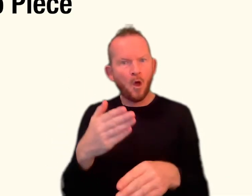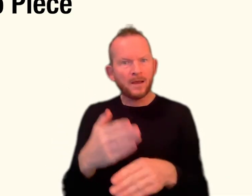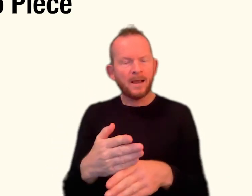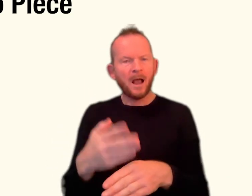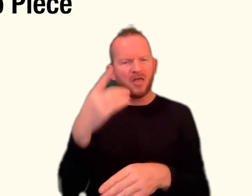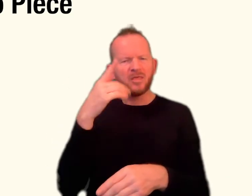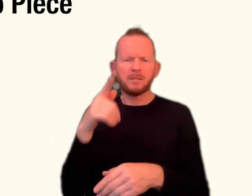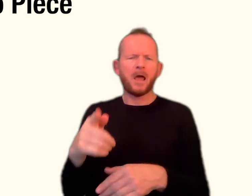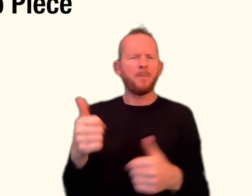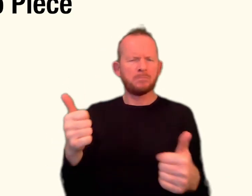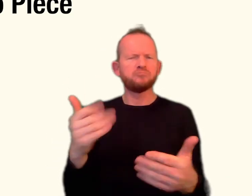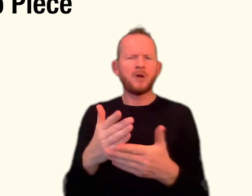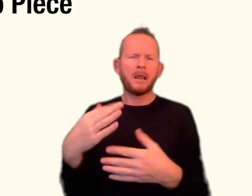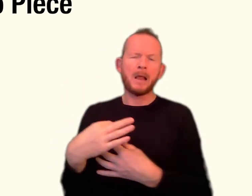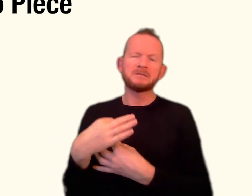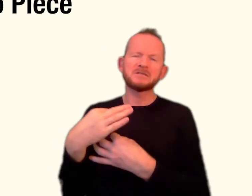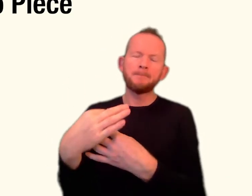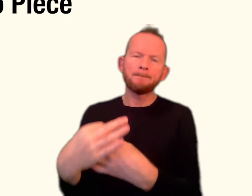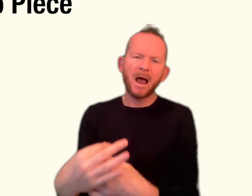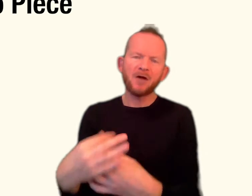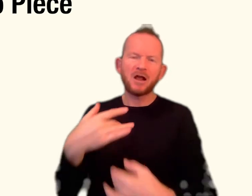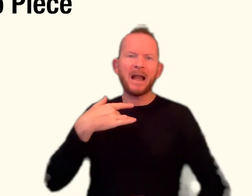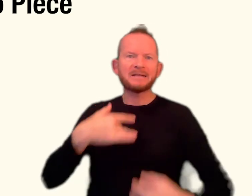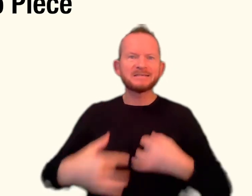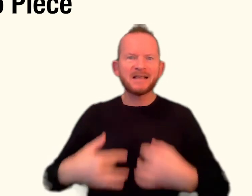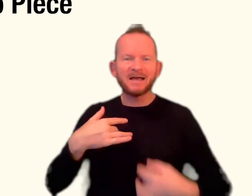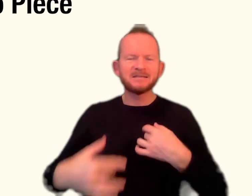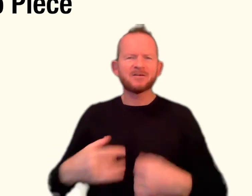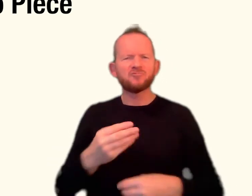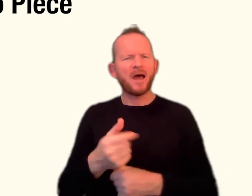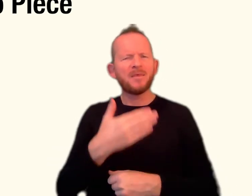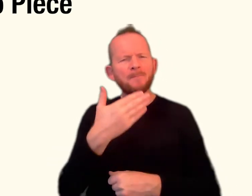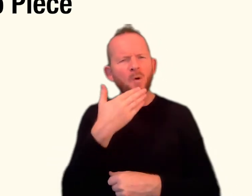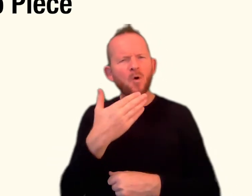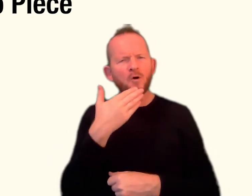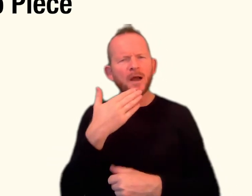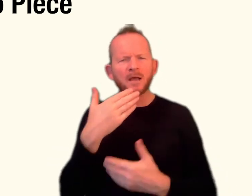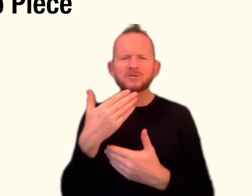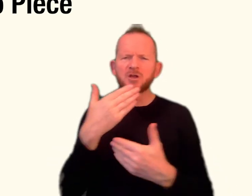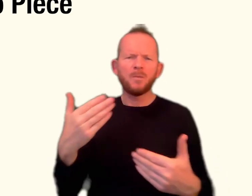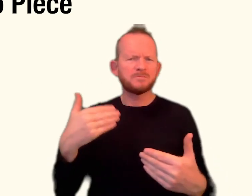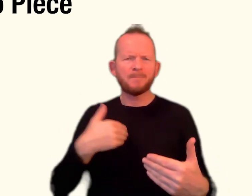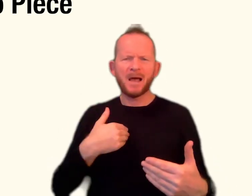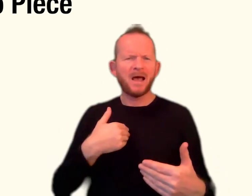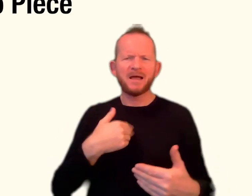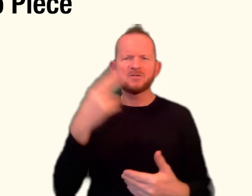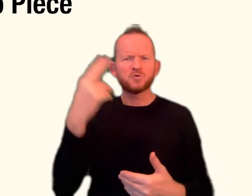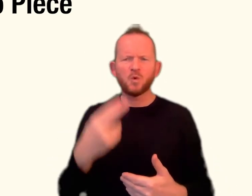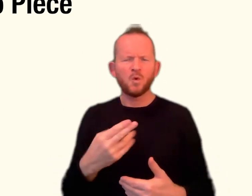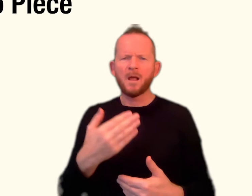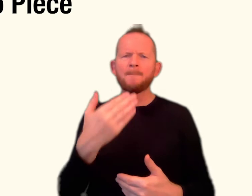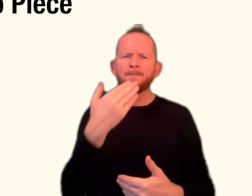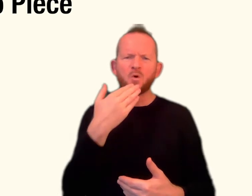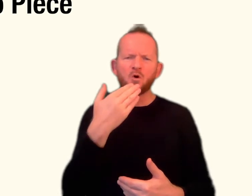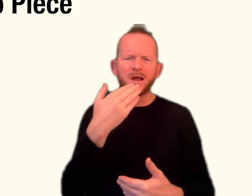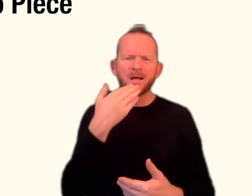And I think that would be really inspiring and exciting rather than boring. I found so much of my school boring that I would like to